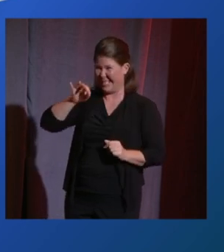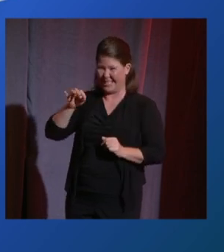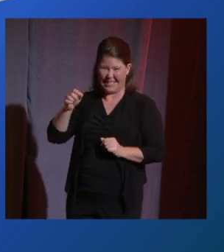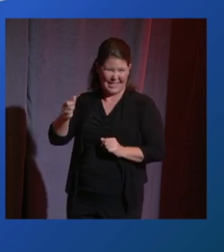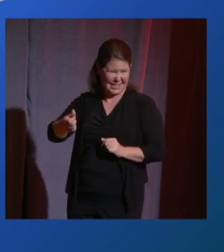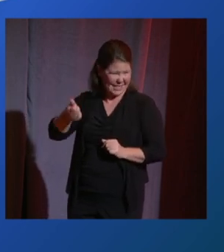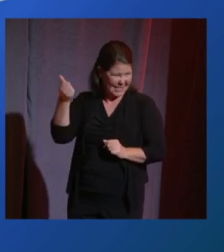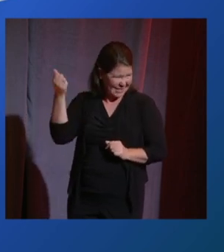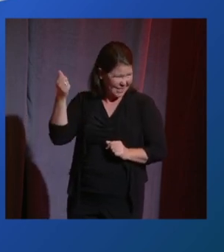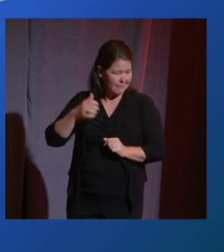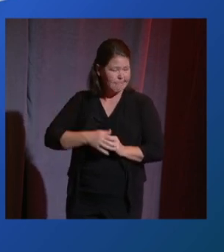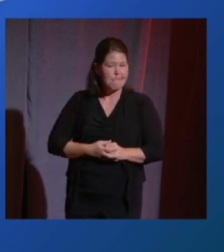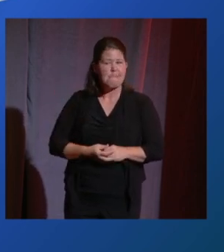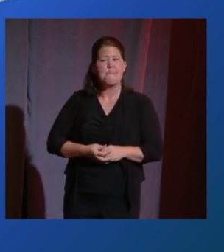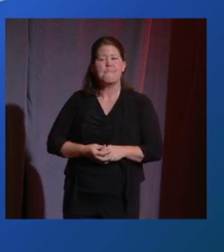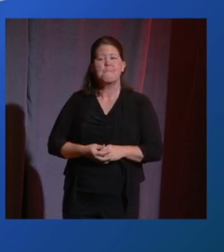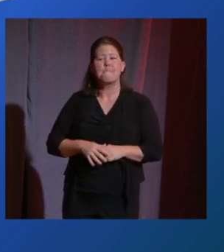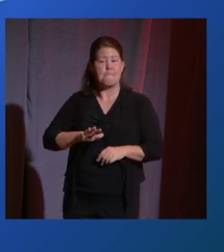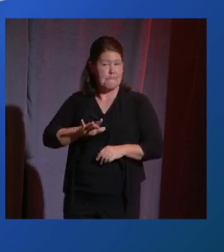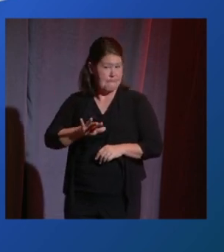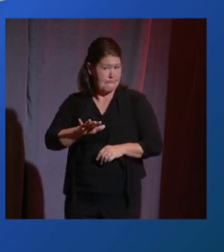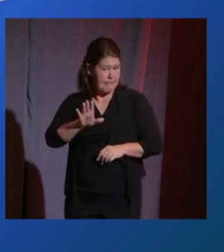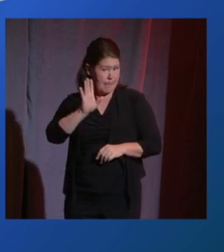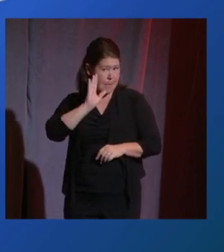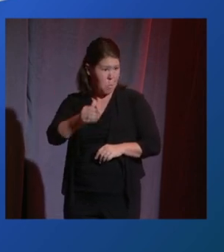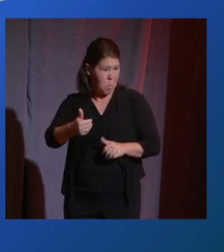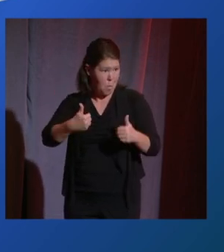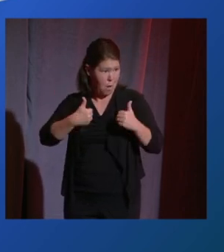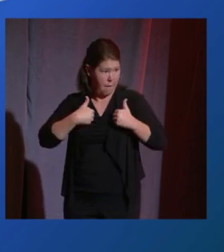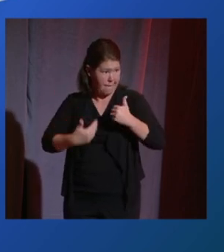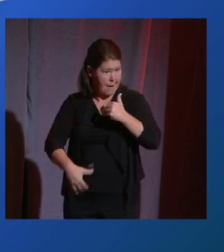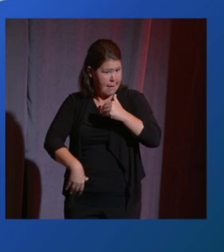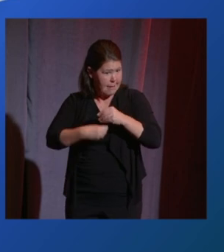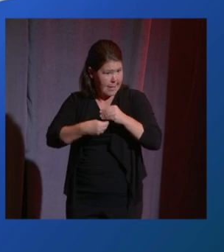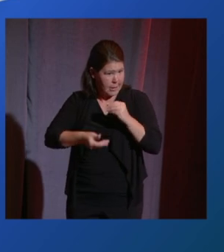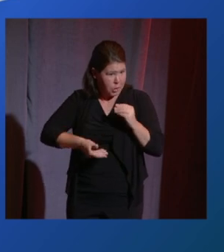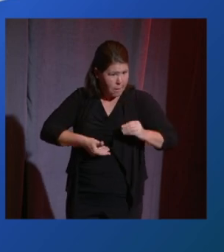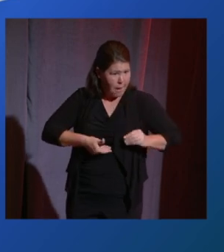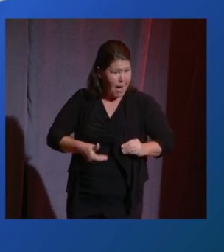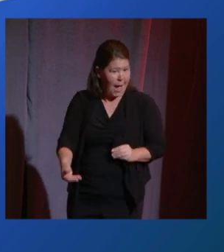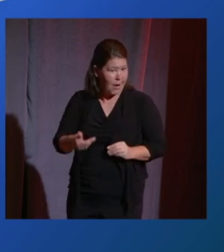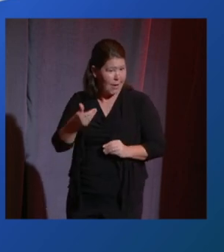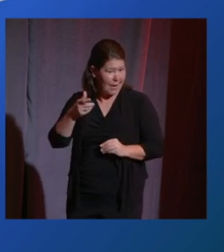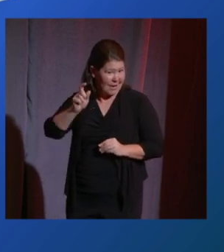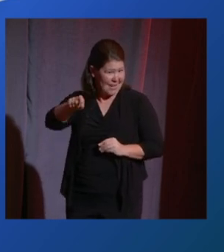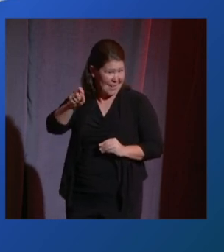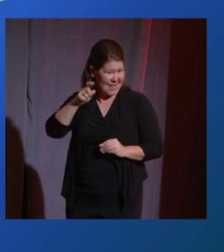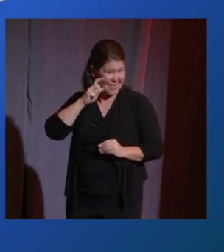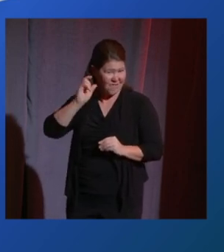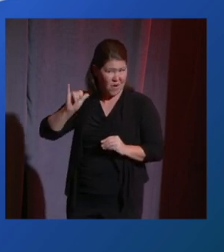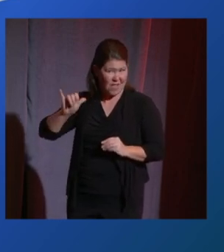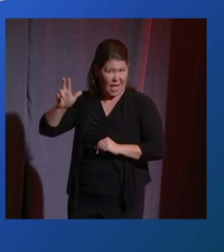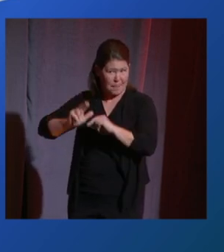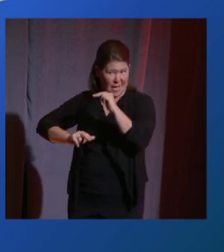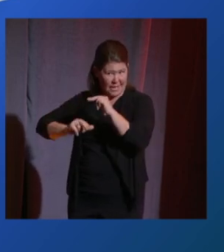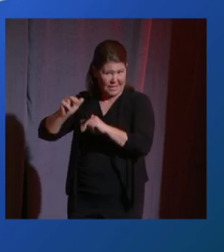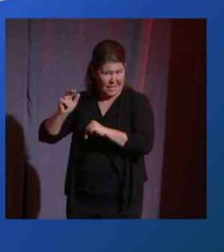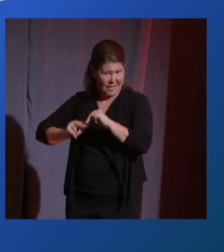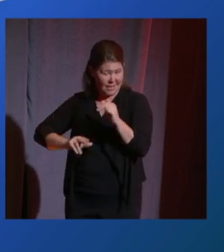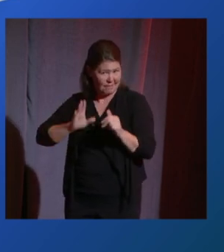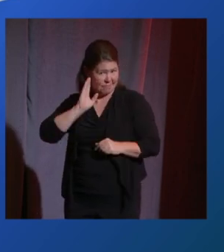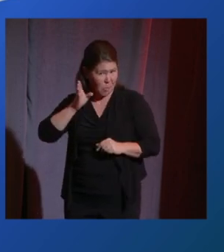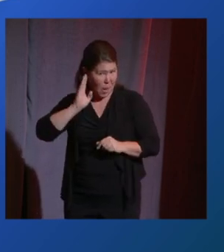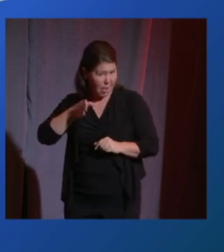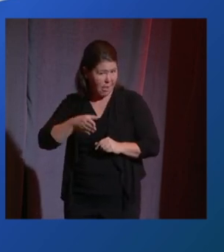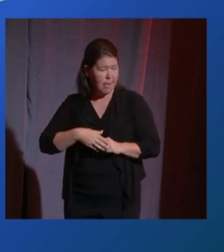um will there be additional hiring to to fill out that building that that you can talk about and and